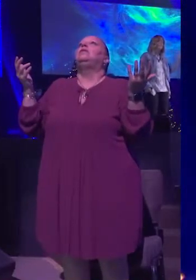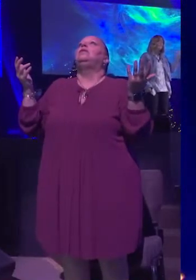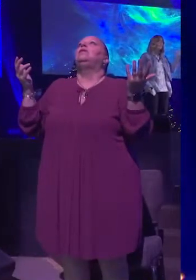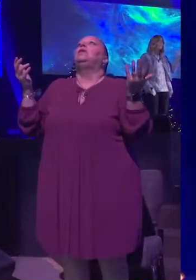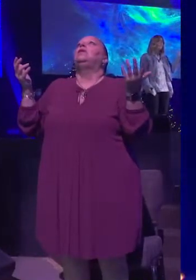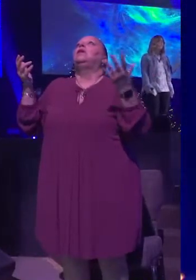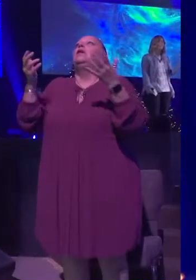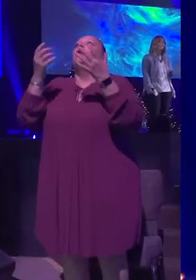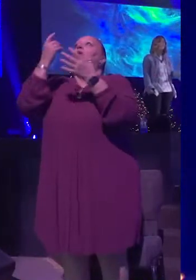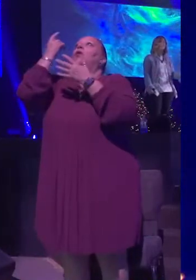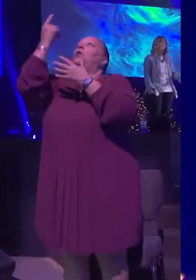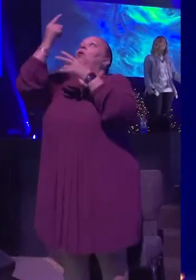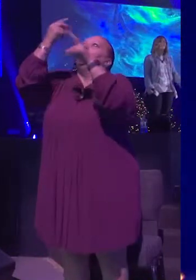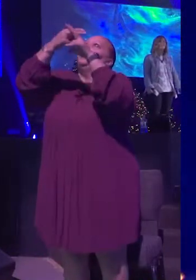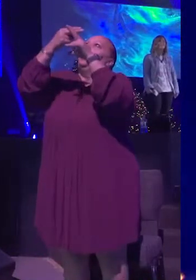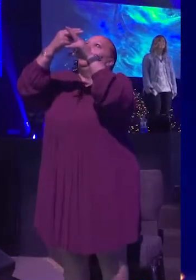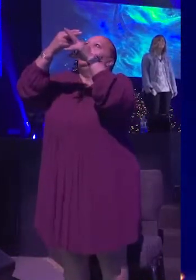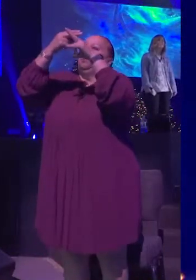declaring there is one name